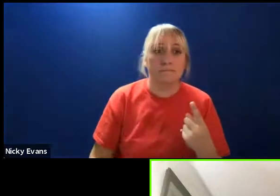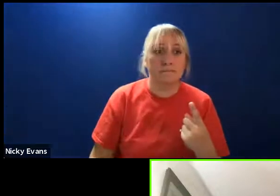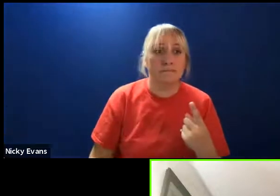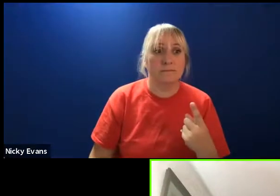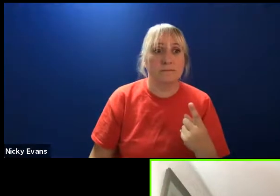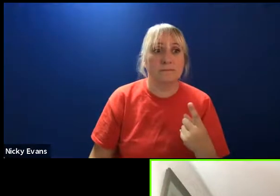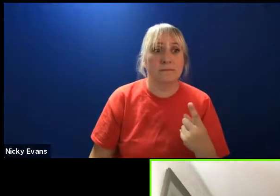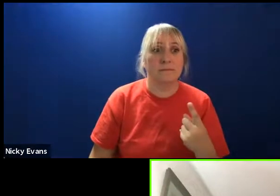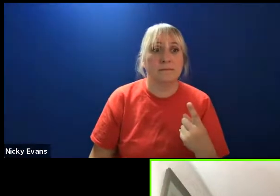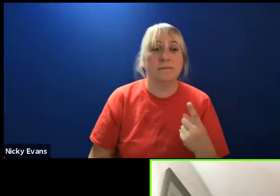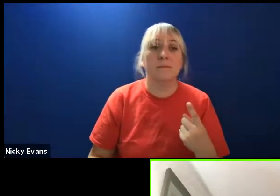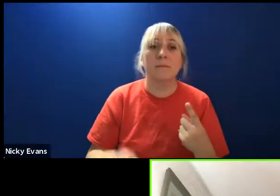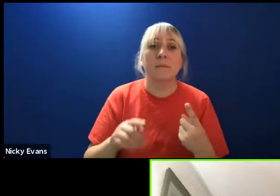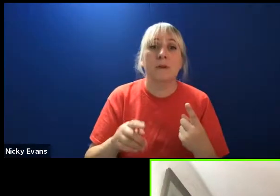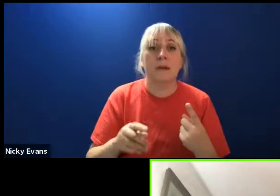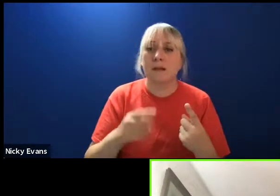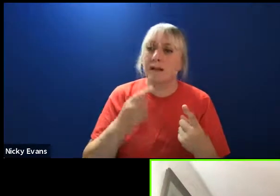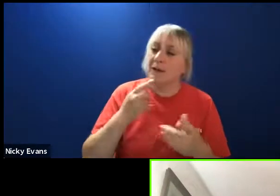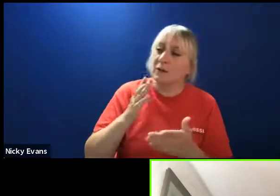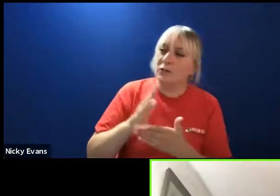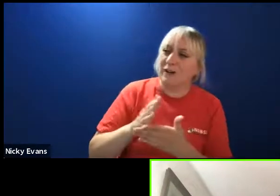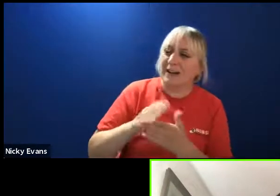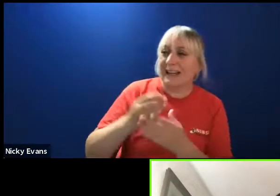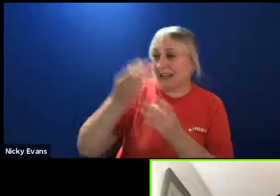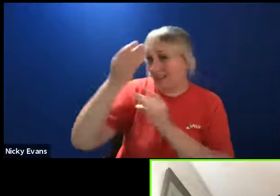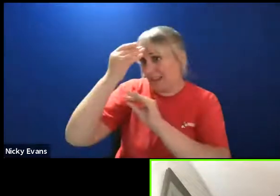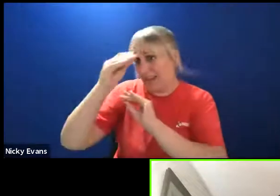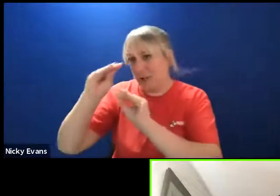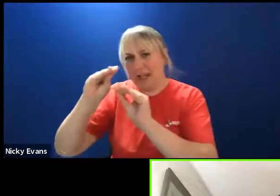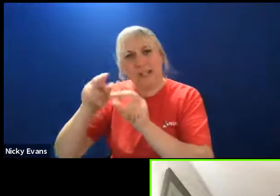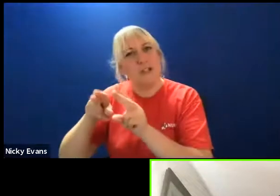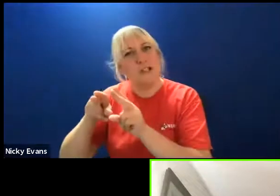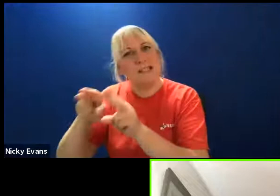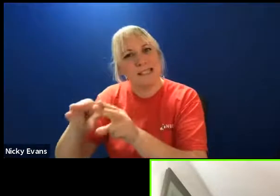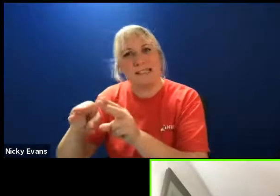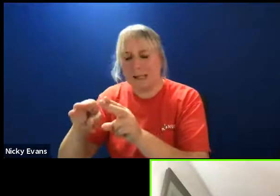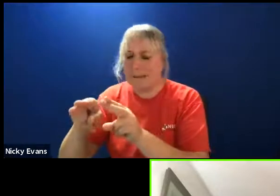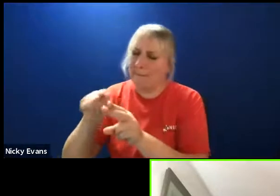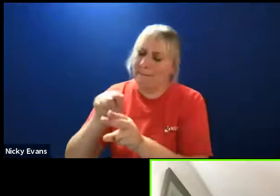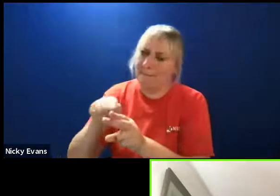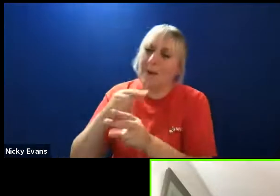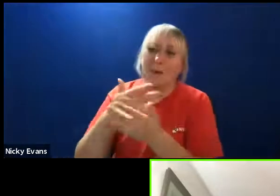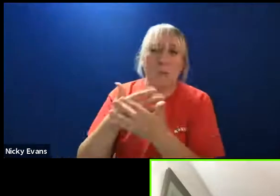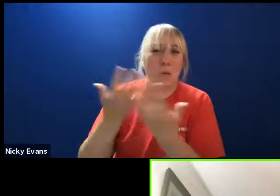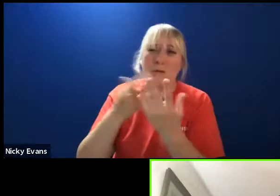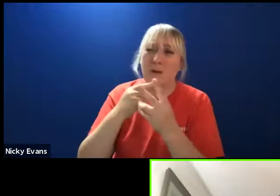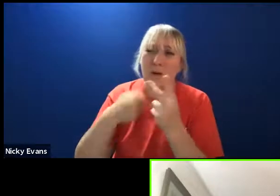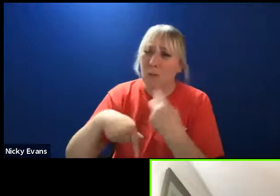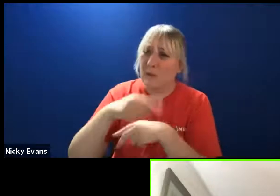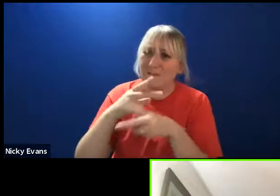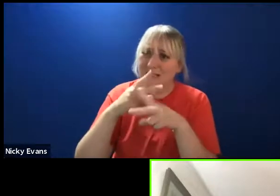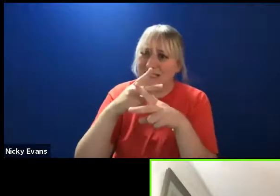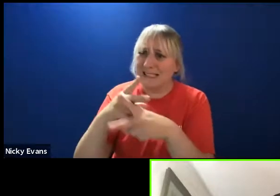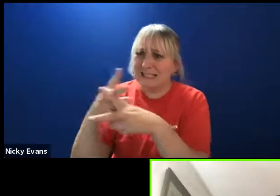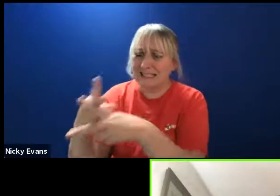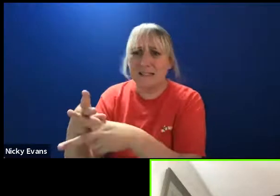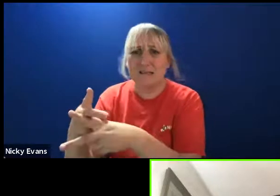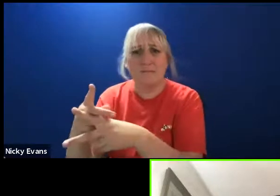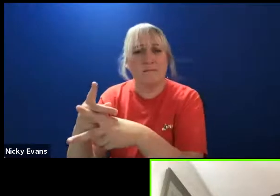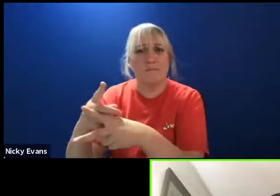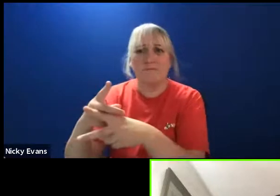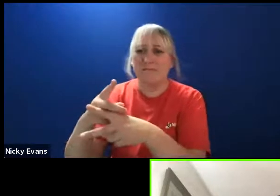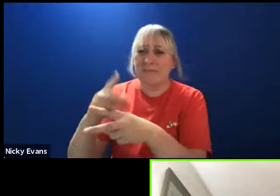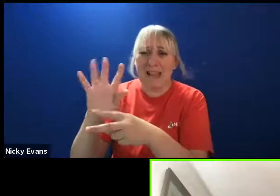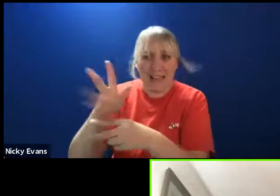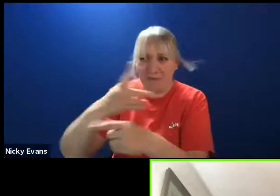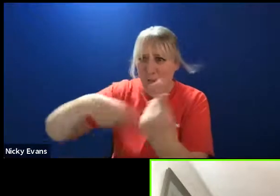the outstanding education system that Lucy and Bernard have already referred to, people knew their histories. The history of